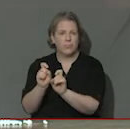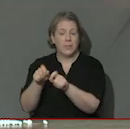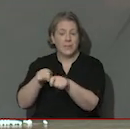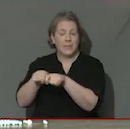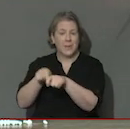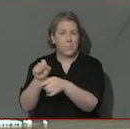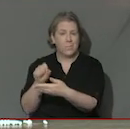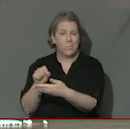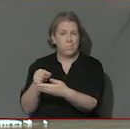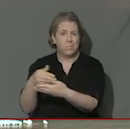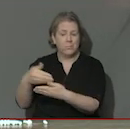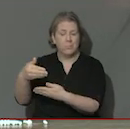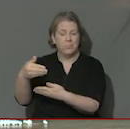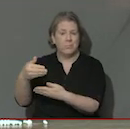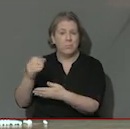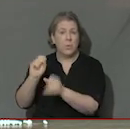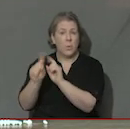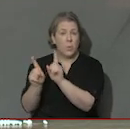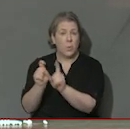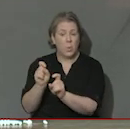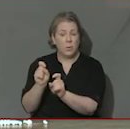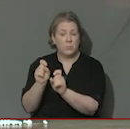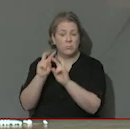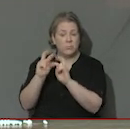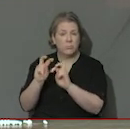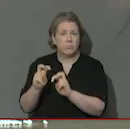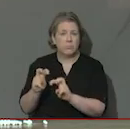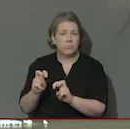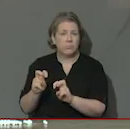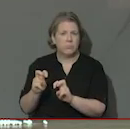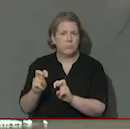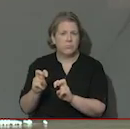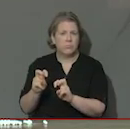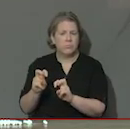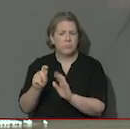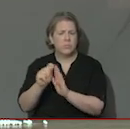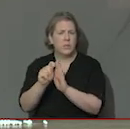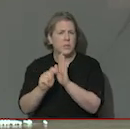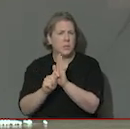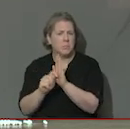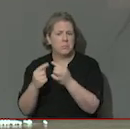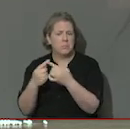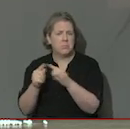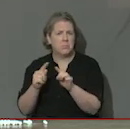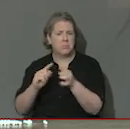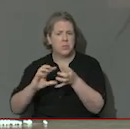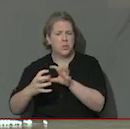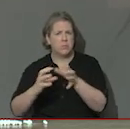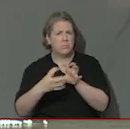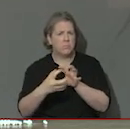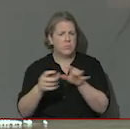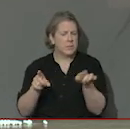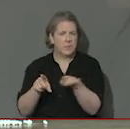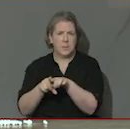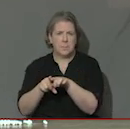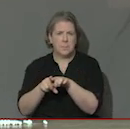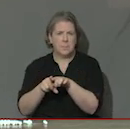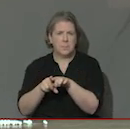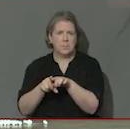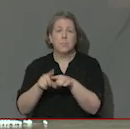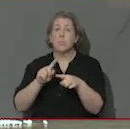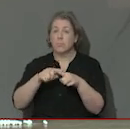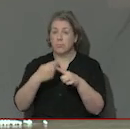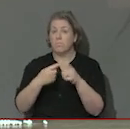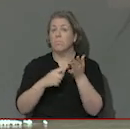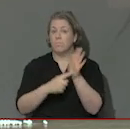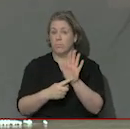is we'll look at the question. There's also some of the things, some of the different types of adjustments for the same adjustment. I'll give you some examples